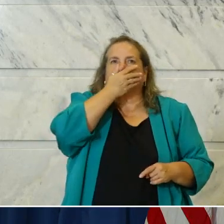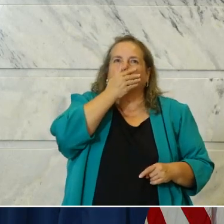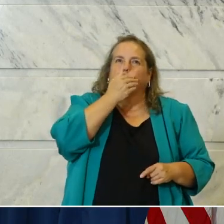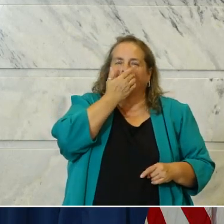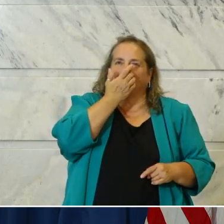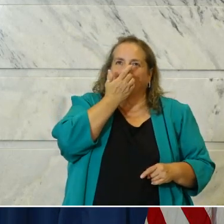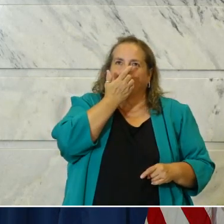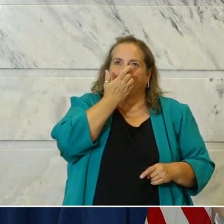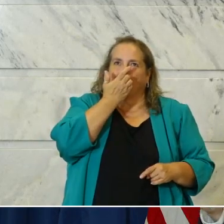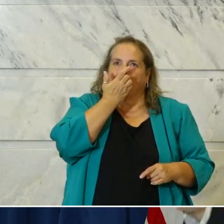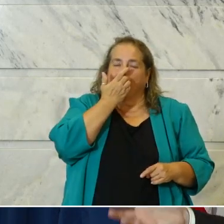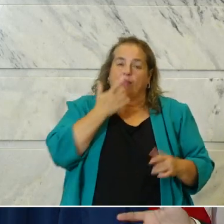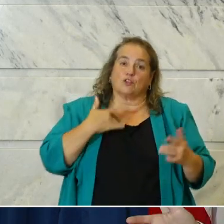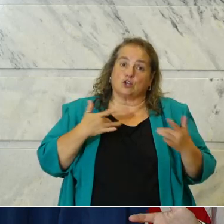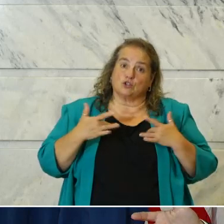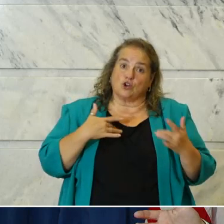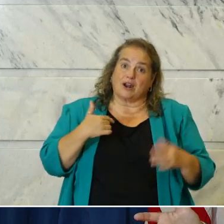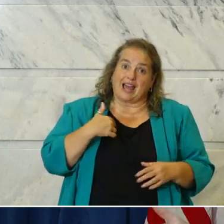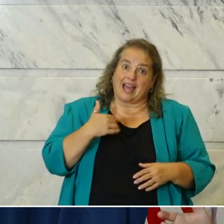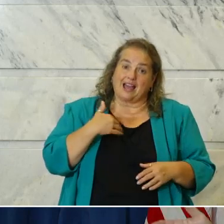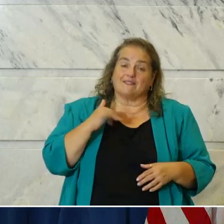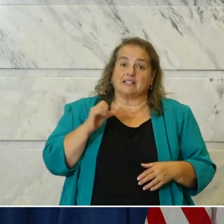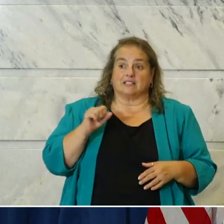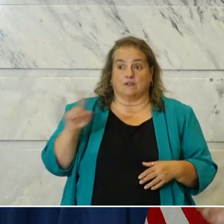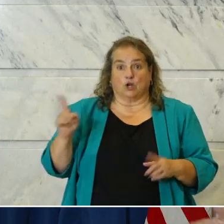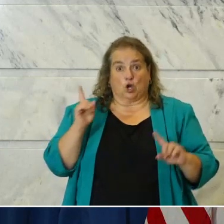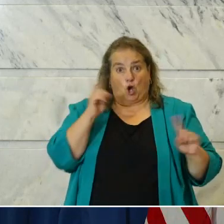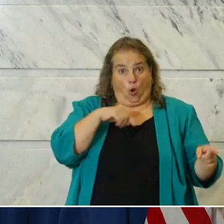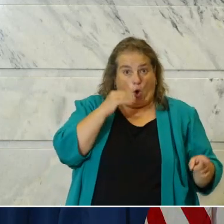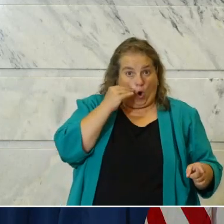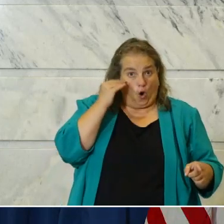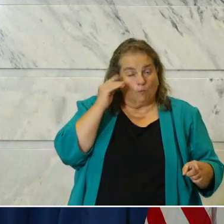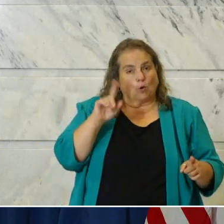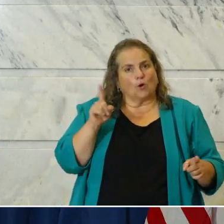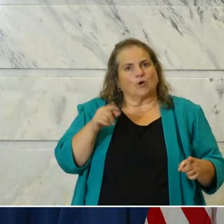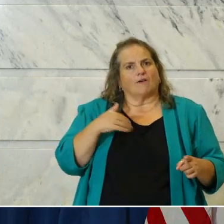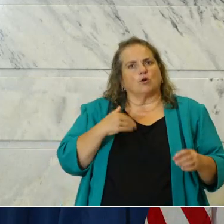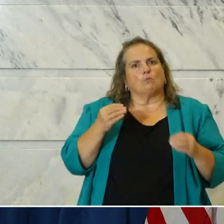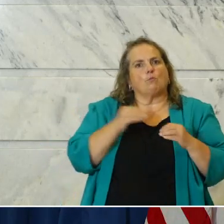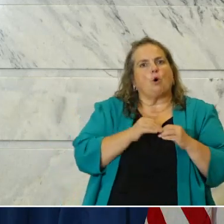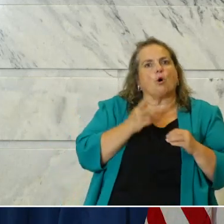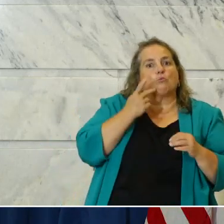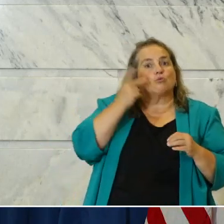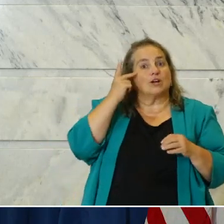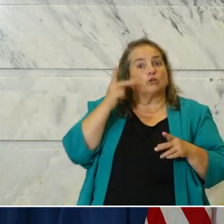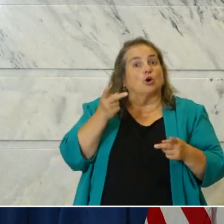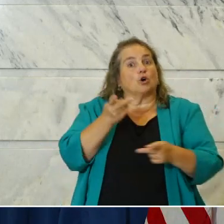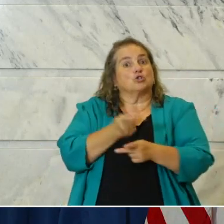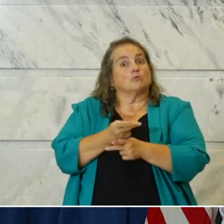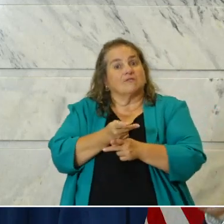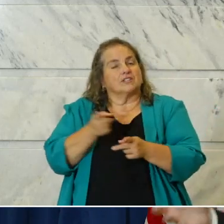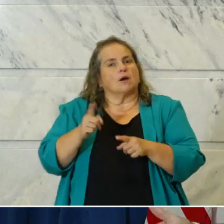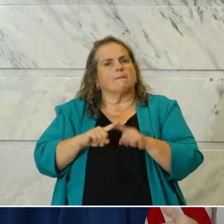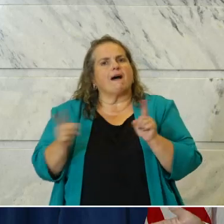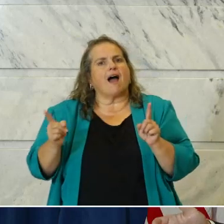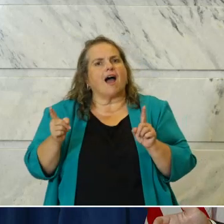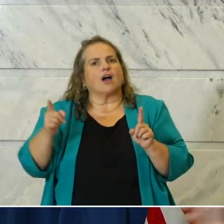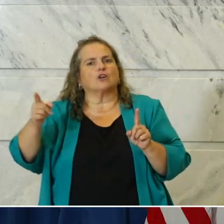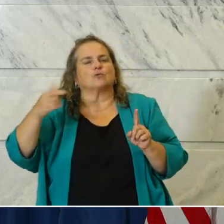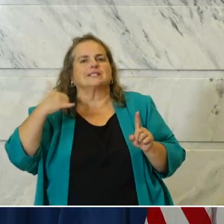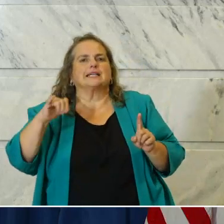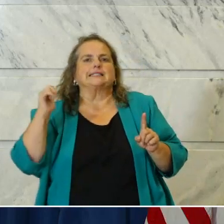The concern is if they go home, where you'll have more parental supervision, that sends